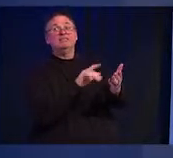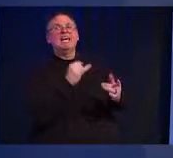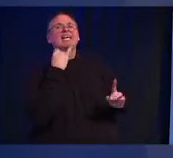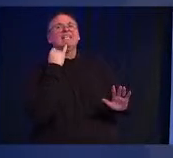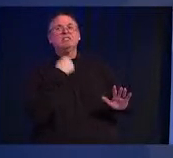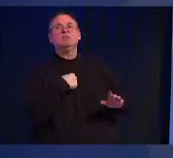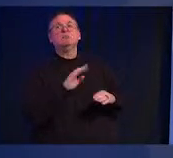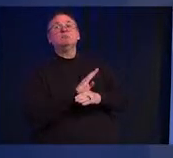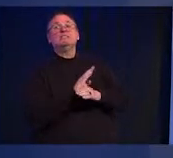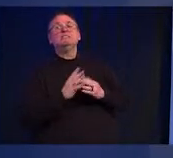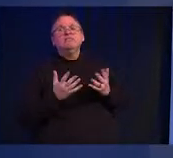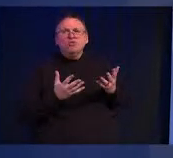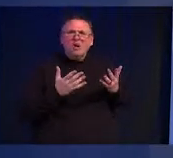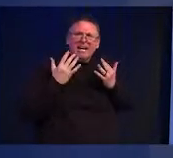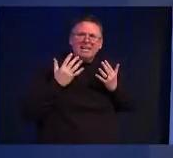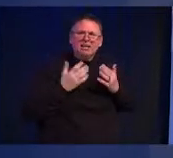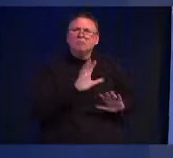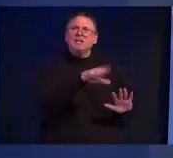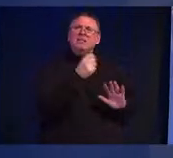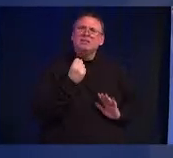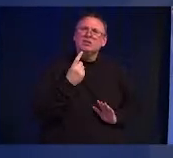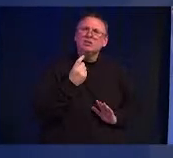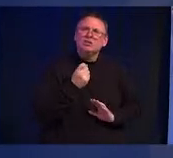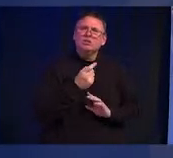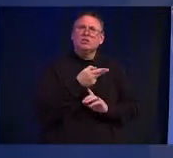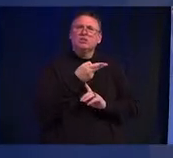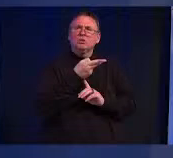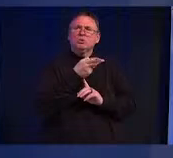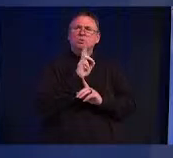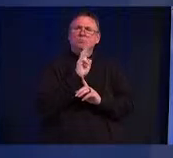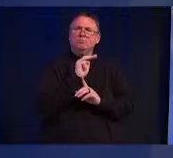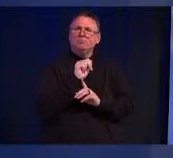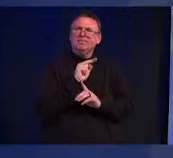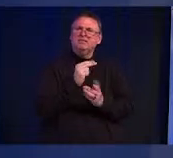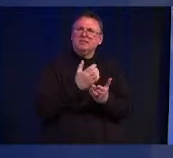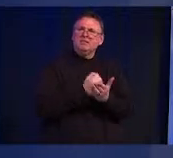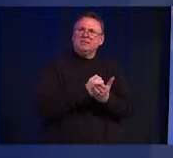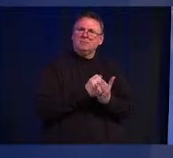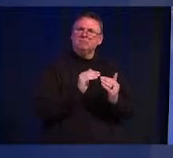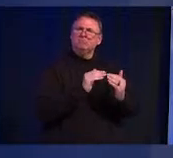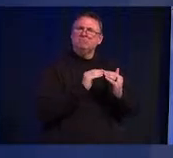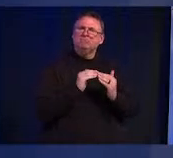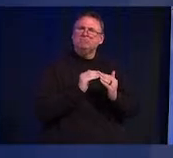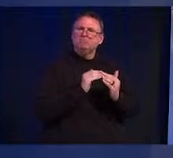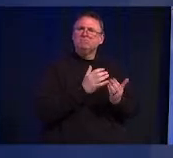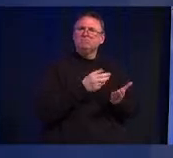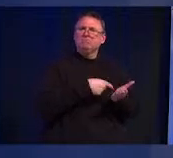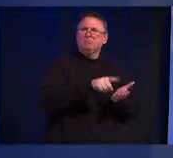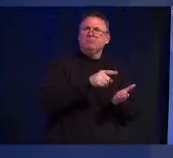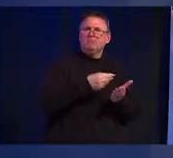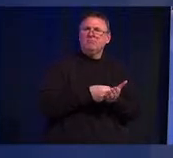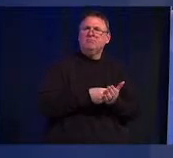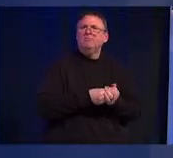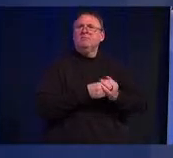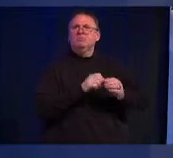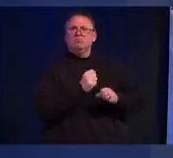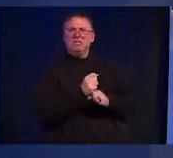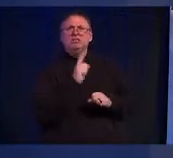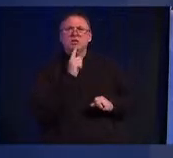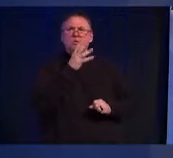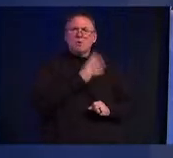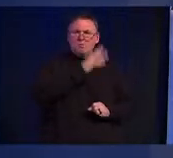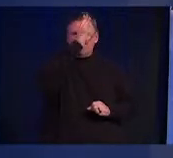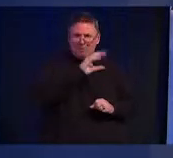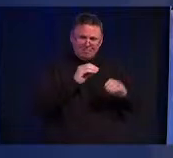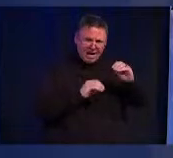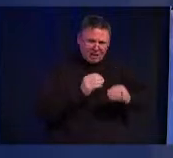but also paid attention to human capital. And I am proud to have the support of those men and women who pack their lunch every day and they go to work